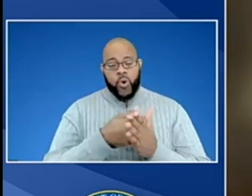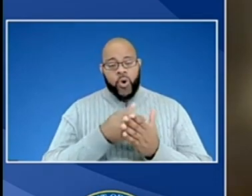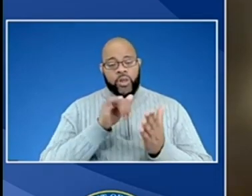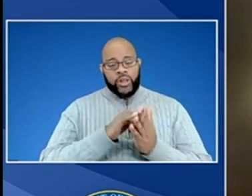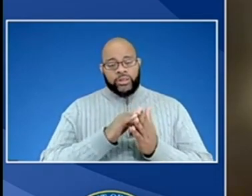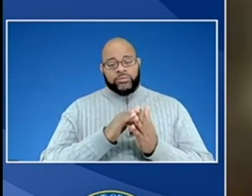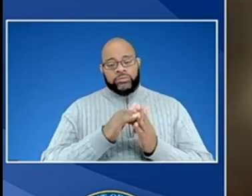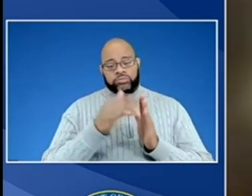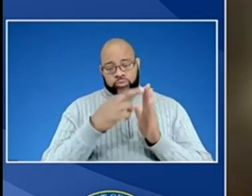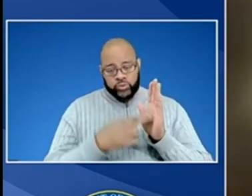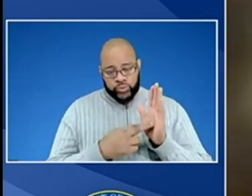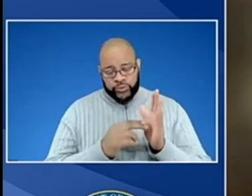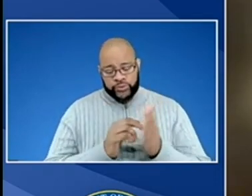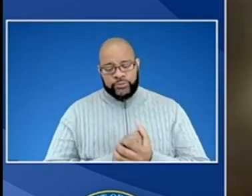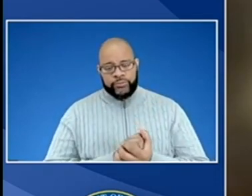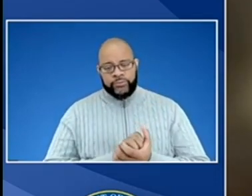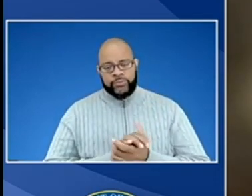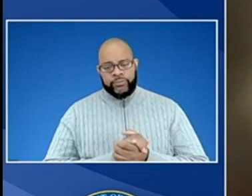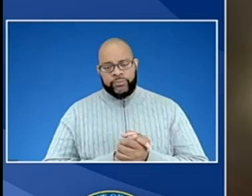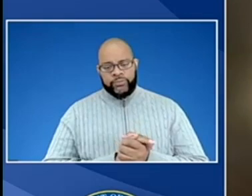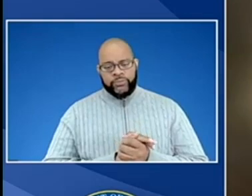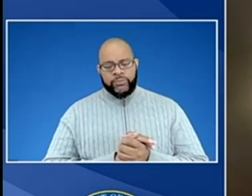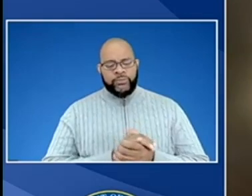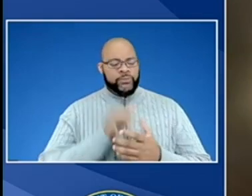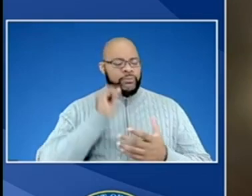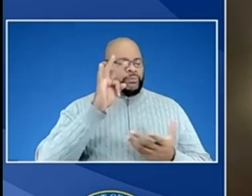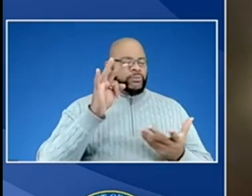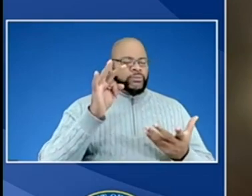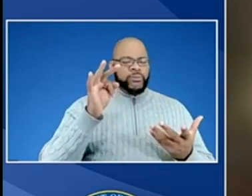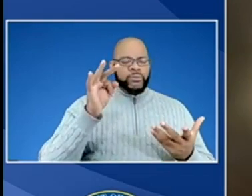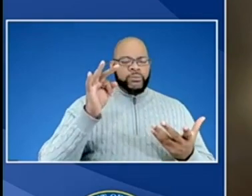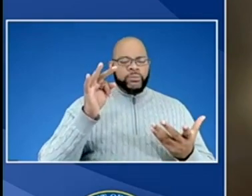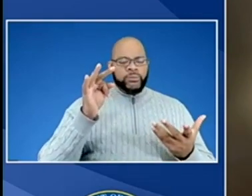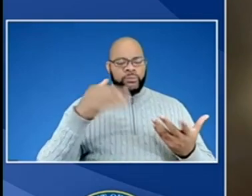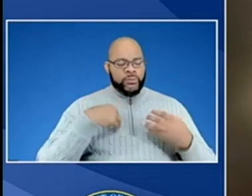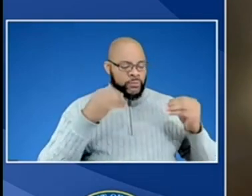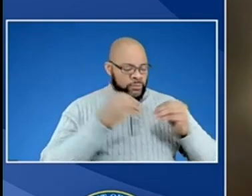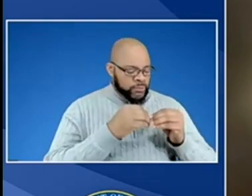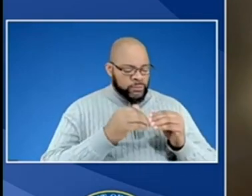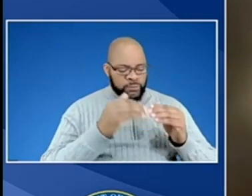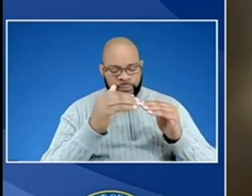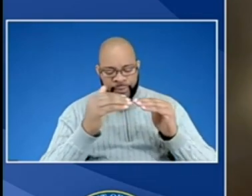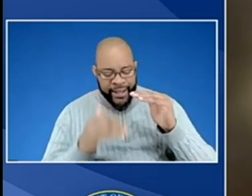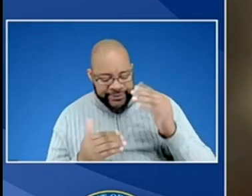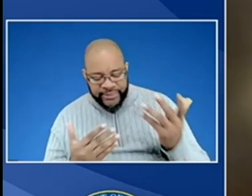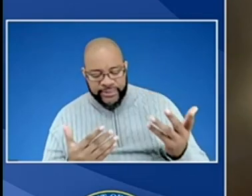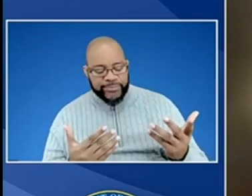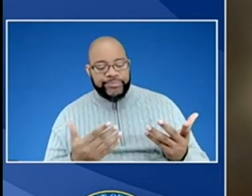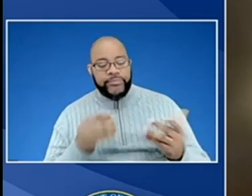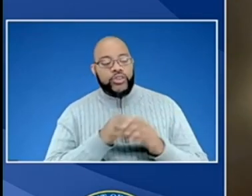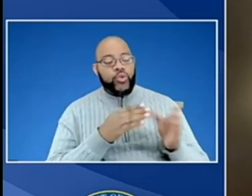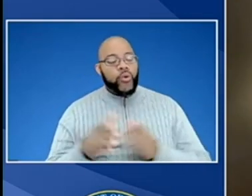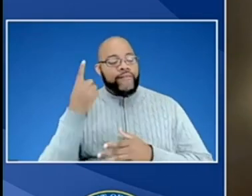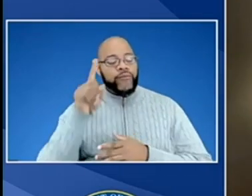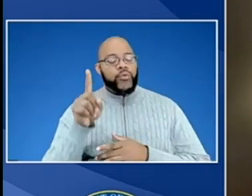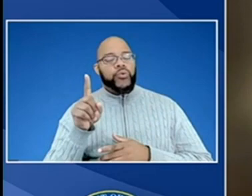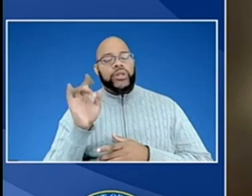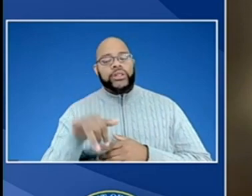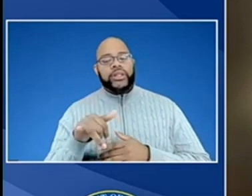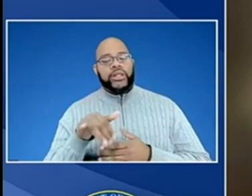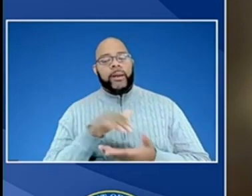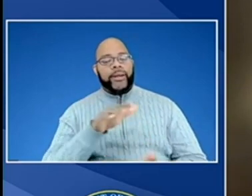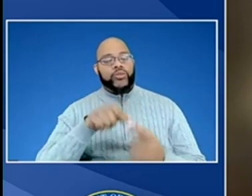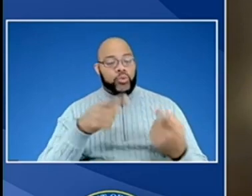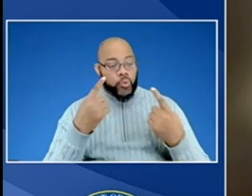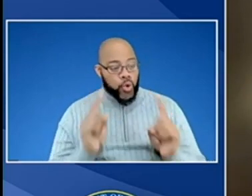know, well, you know, whether we want more or less, I mean, in order for this package to